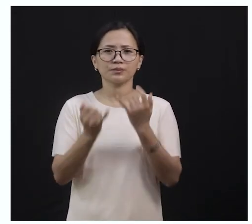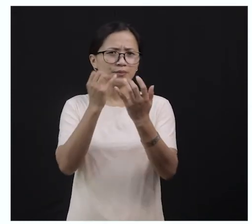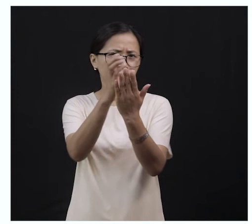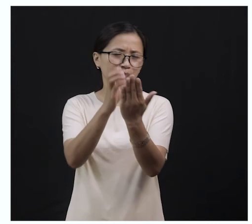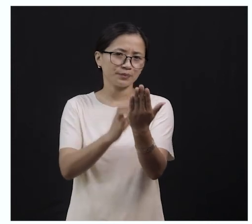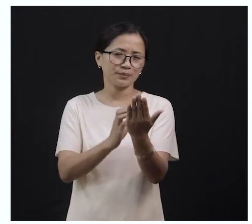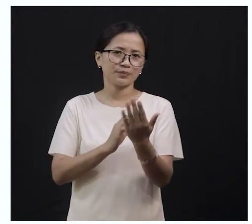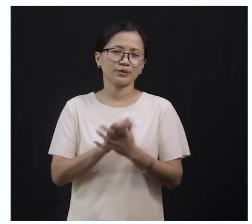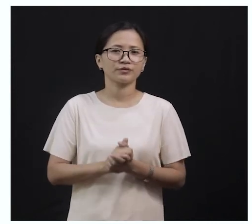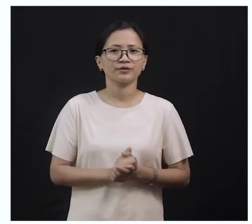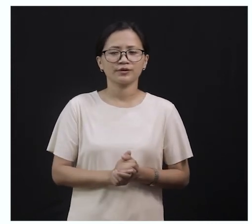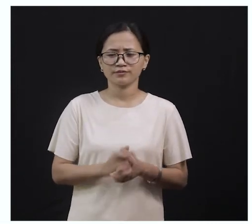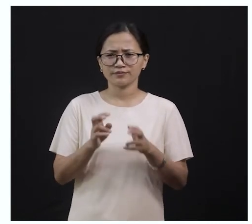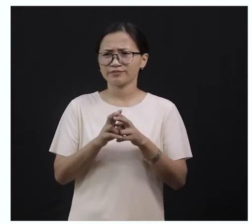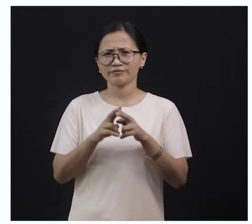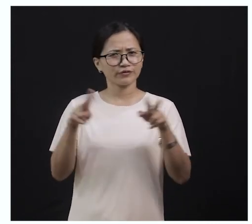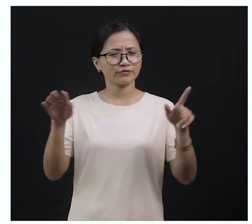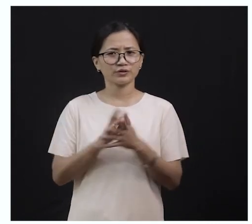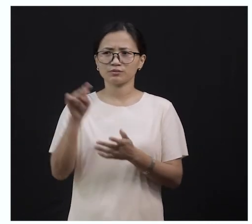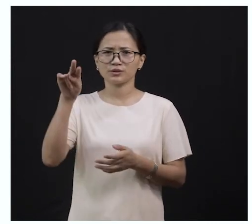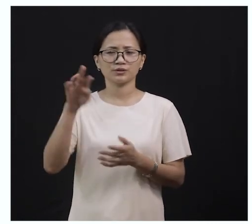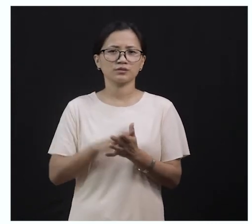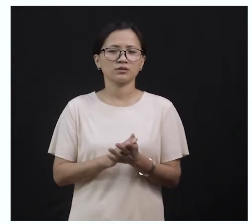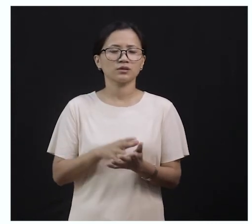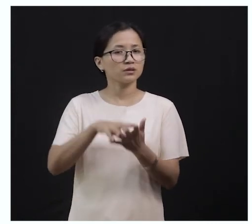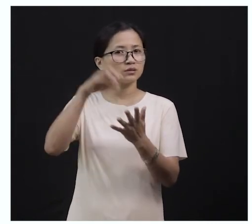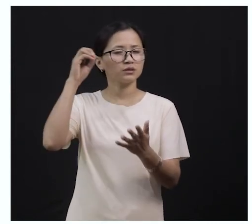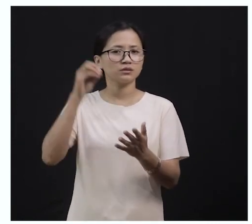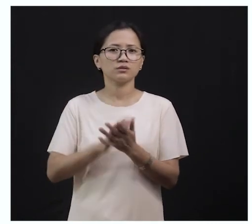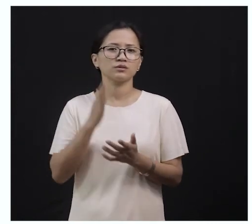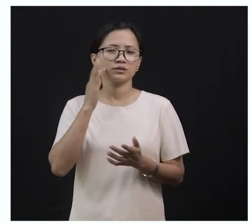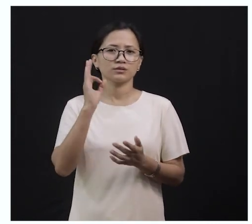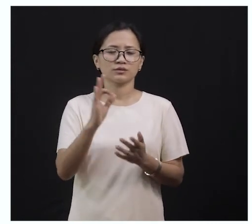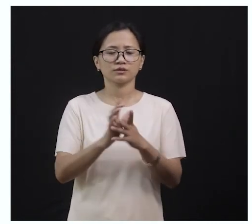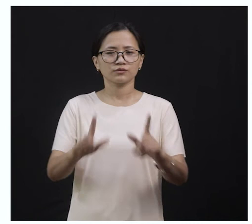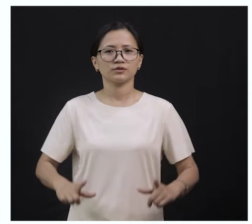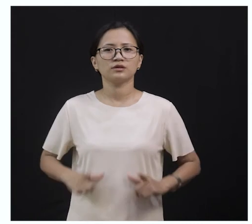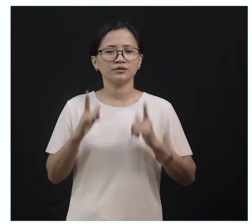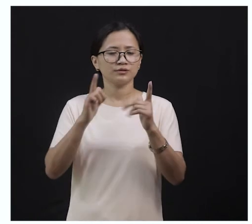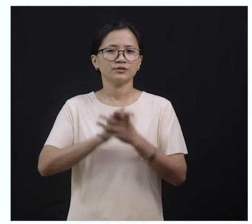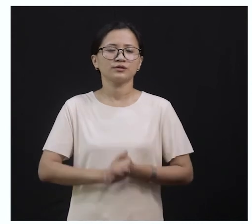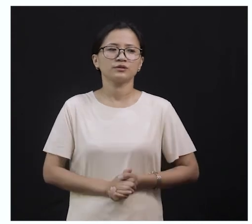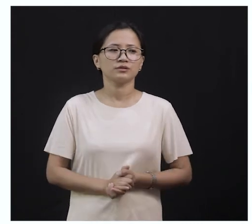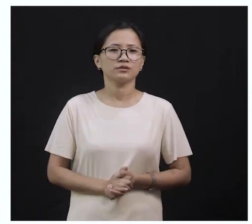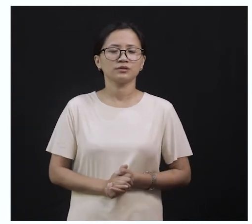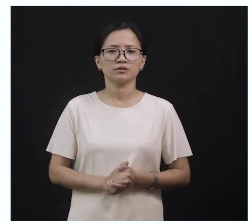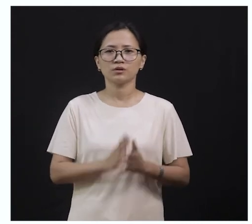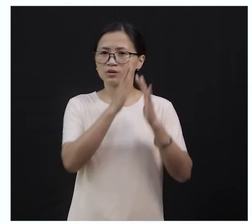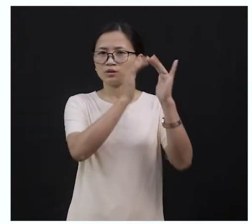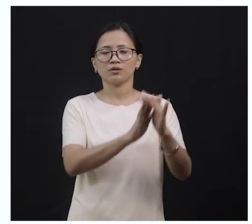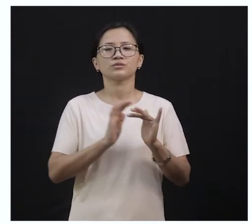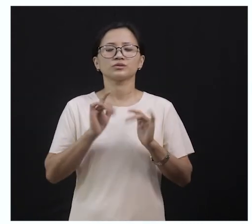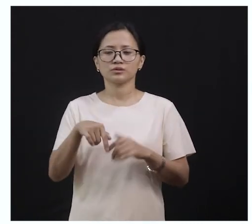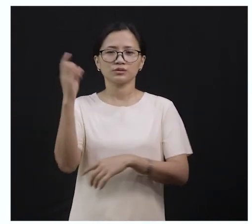have learned various meanings, right? We have also learned the importance of life and all, right? So I hope today